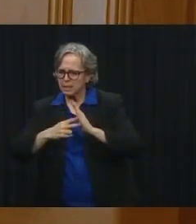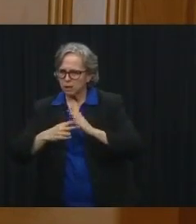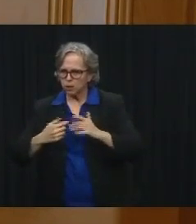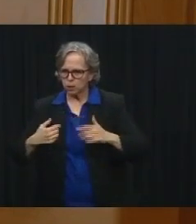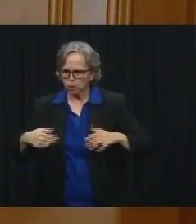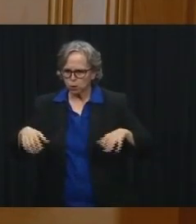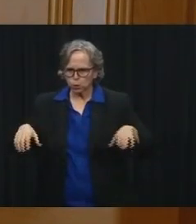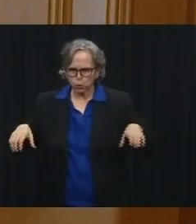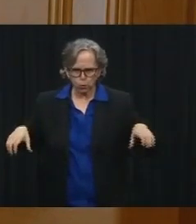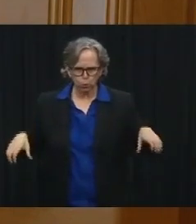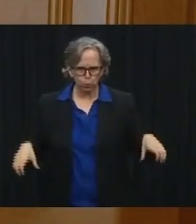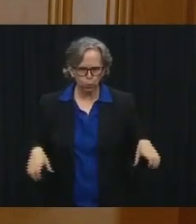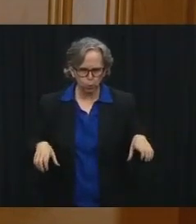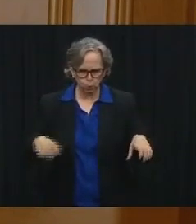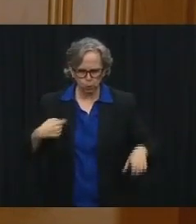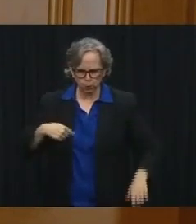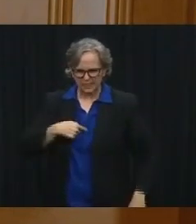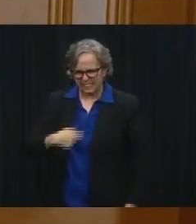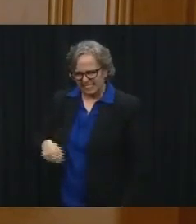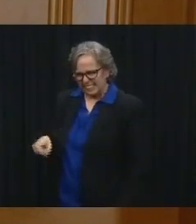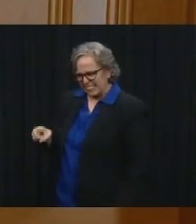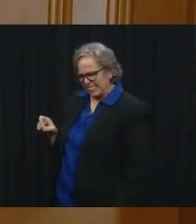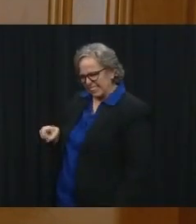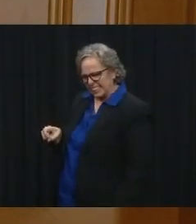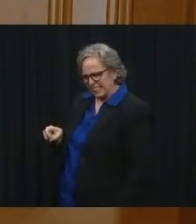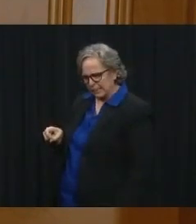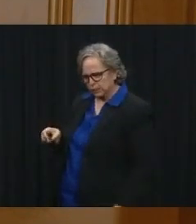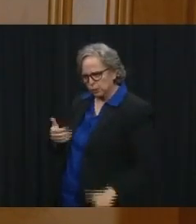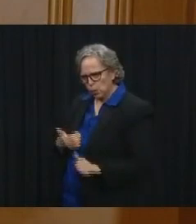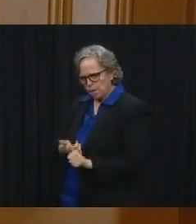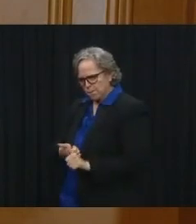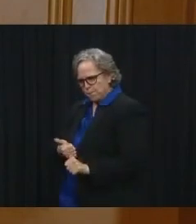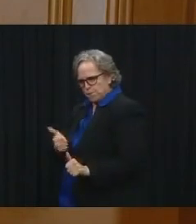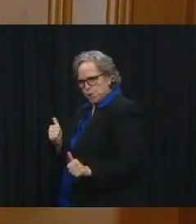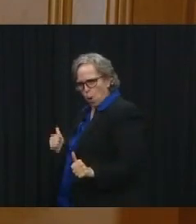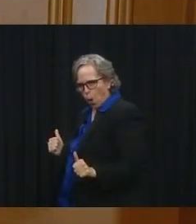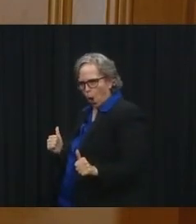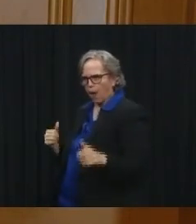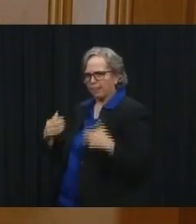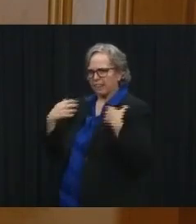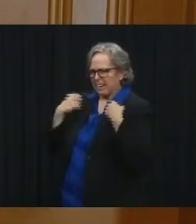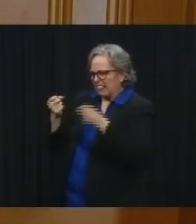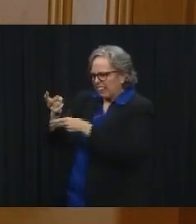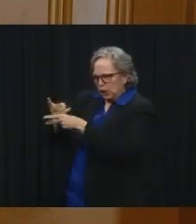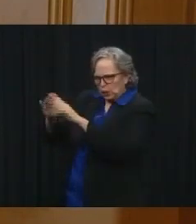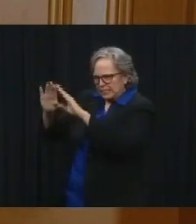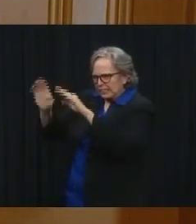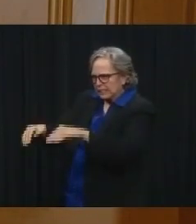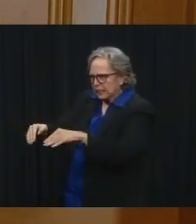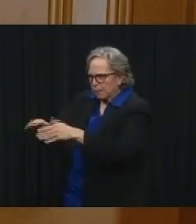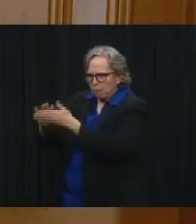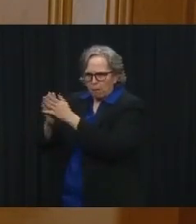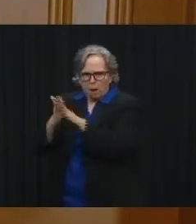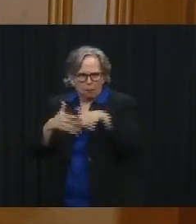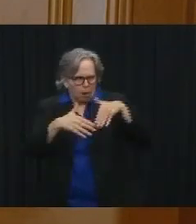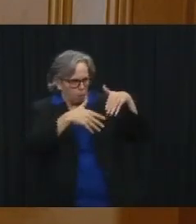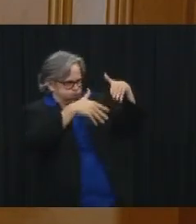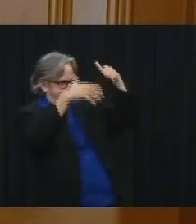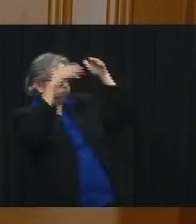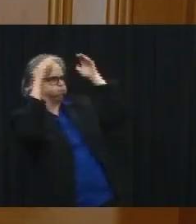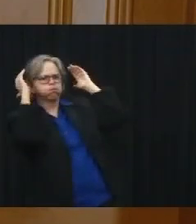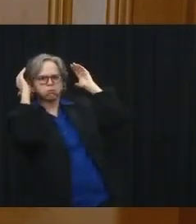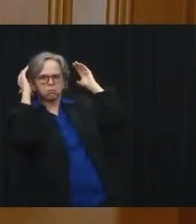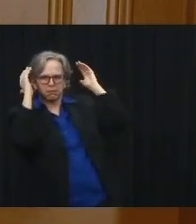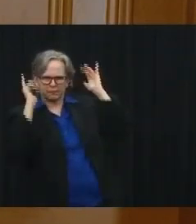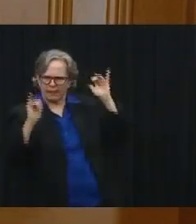not overwhelmed and that our healthcare system can take care of people who come down with this virus, who need to